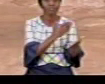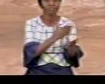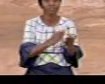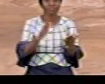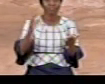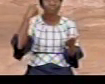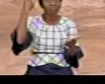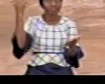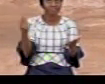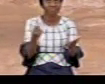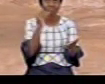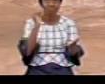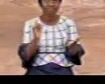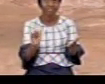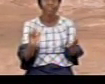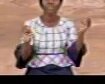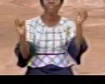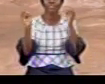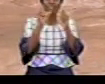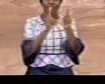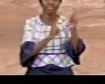Forever, O